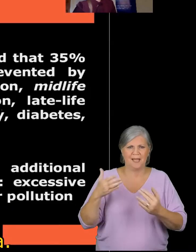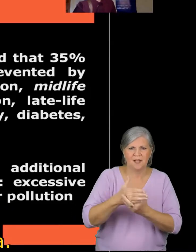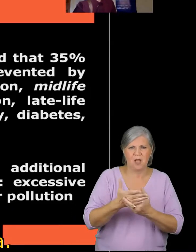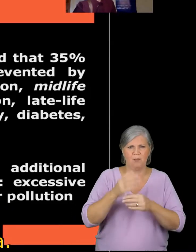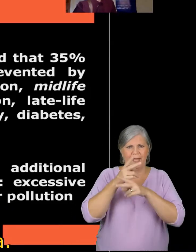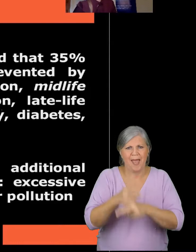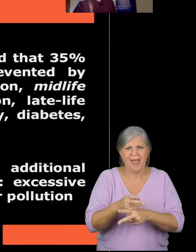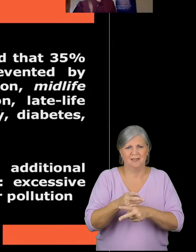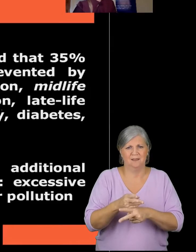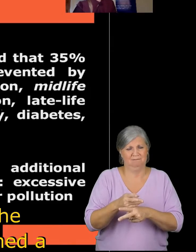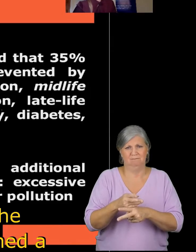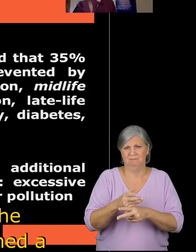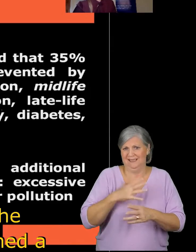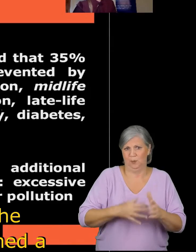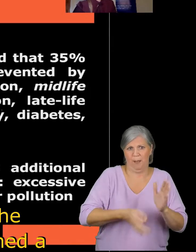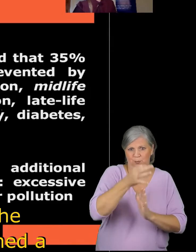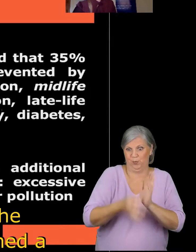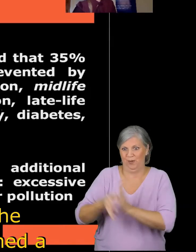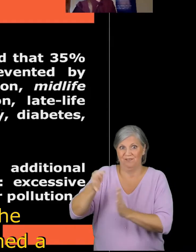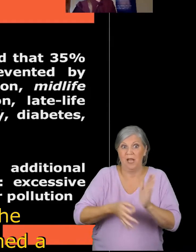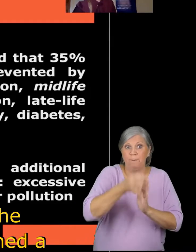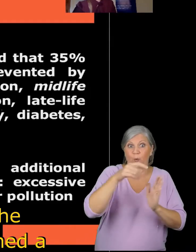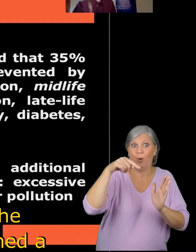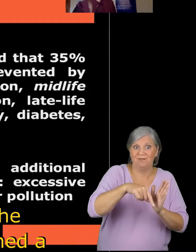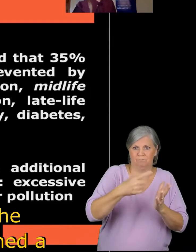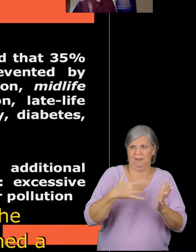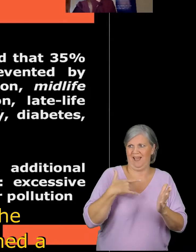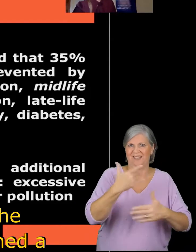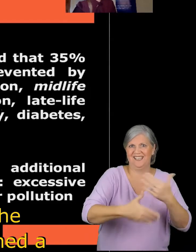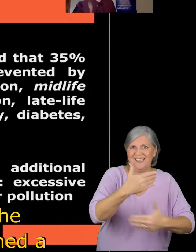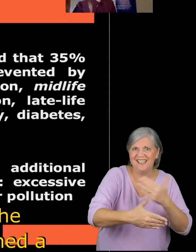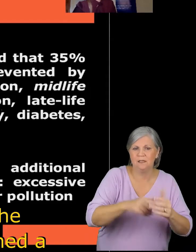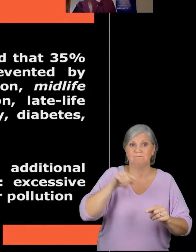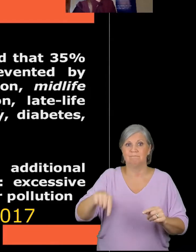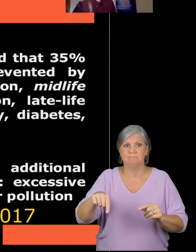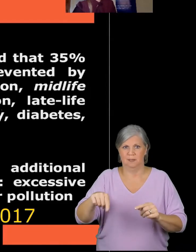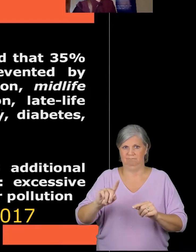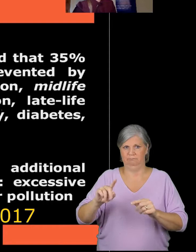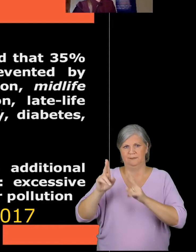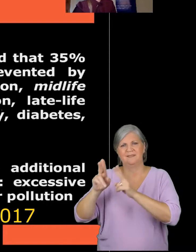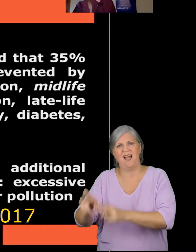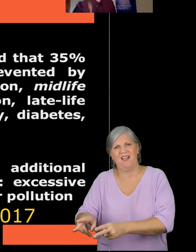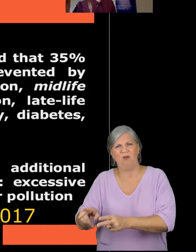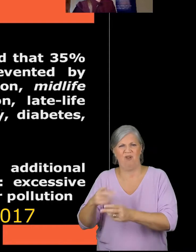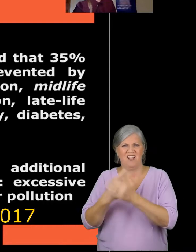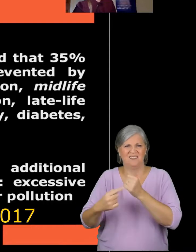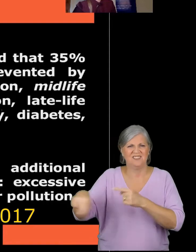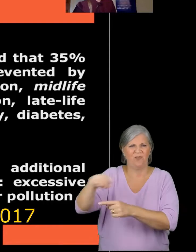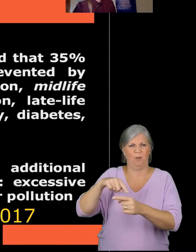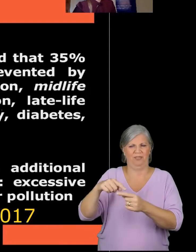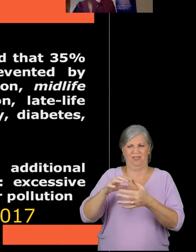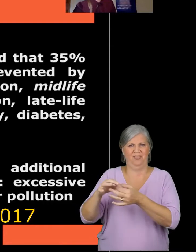dementia. On the 30th of July 2020, the Lancet Commission published a report that updated the